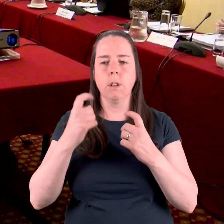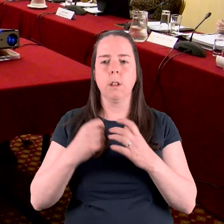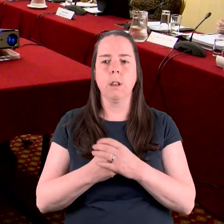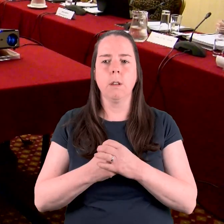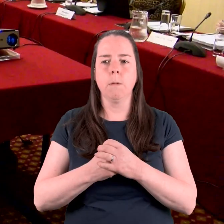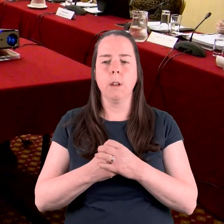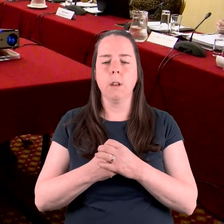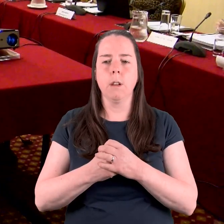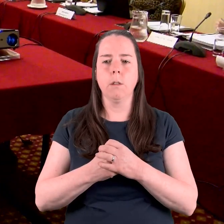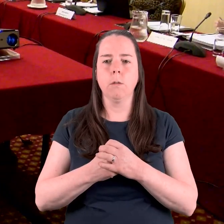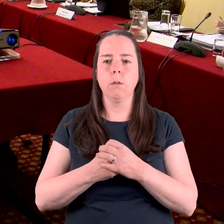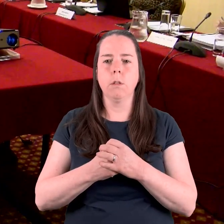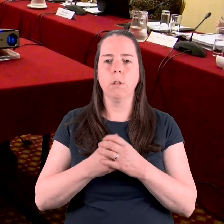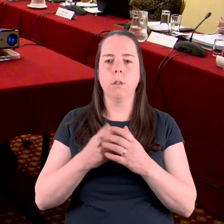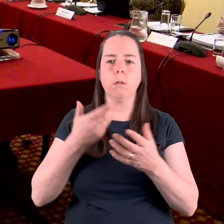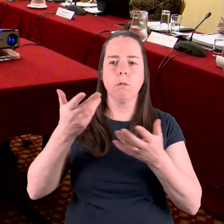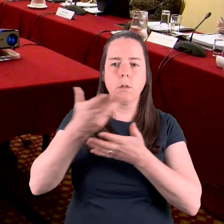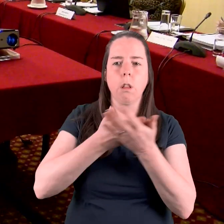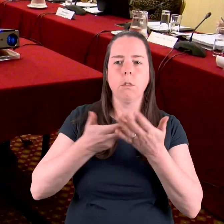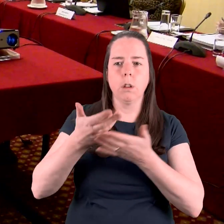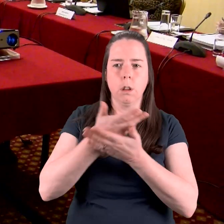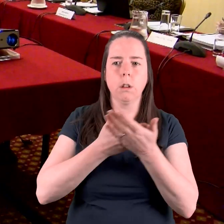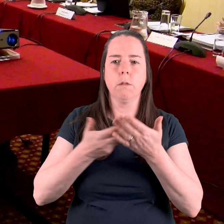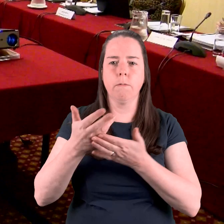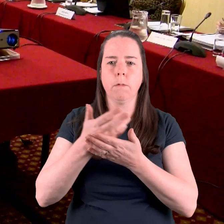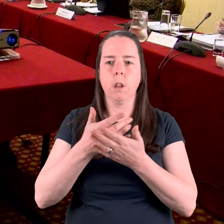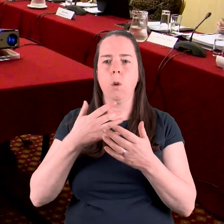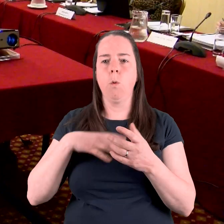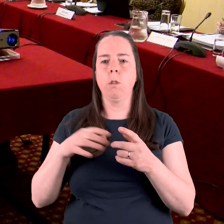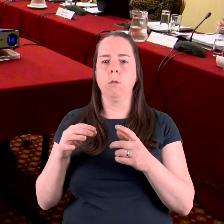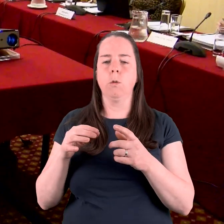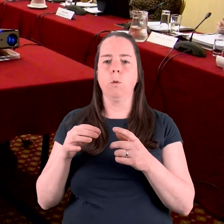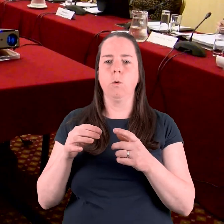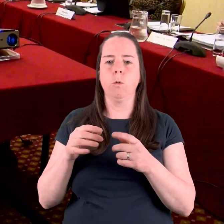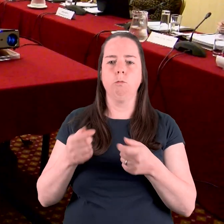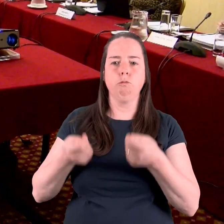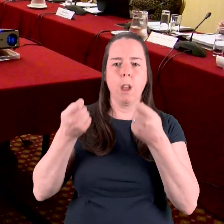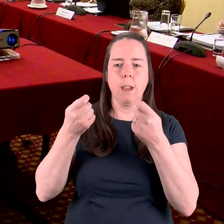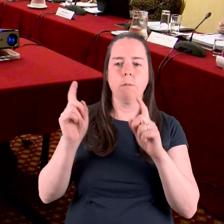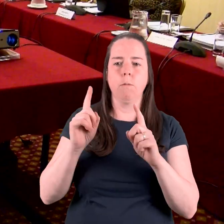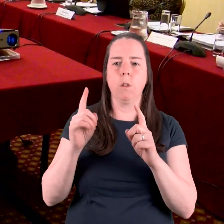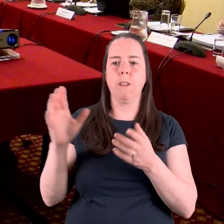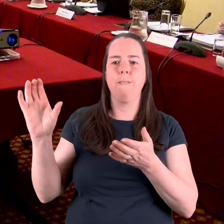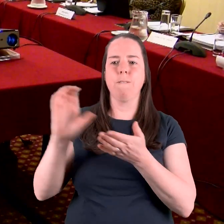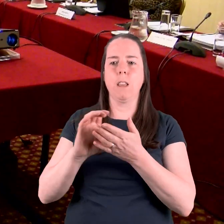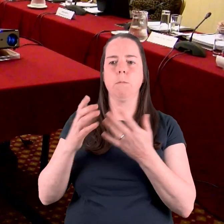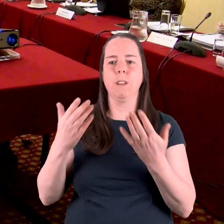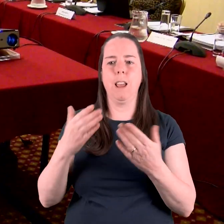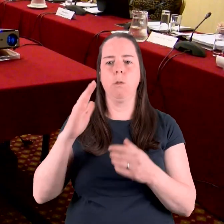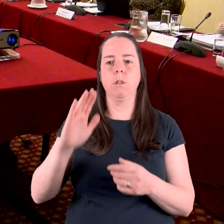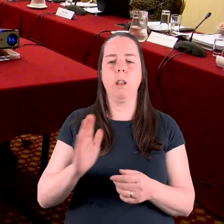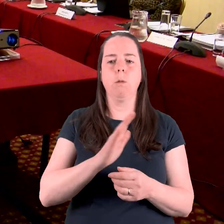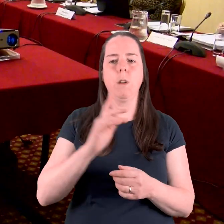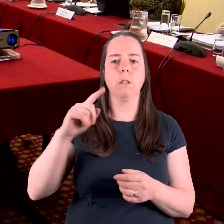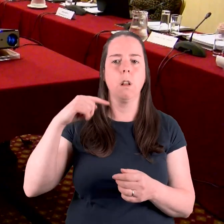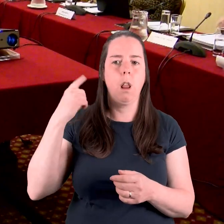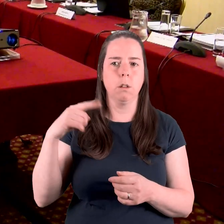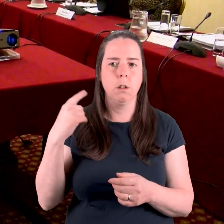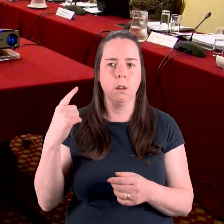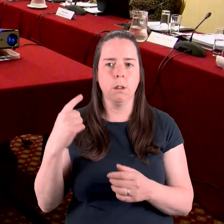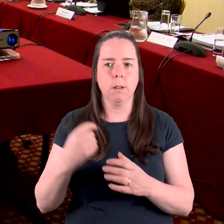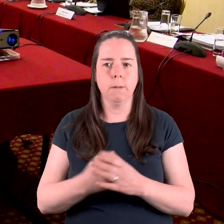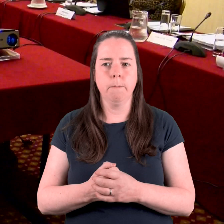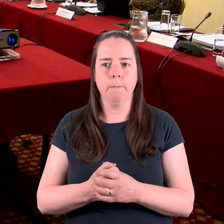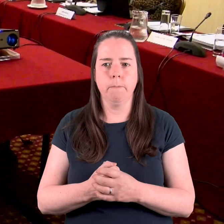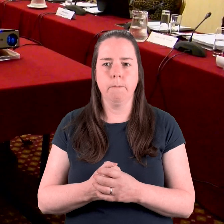process. And when it comes to consulting on it, I should point out that there's